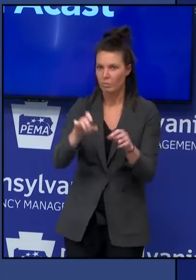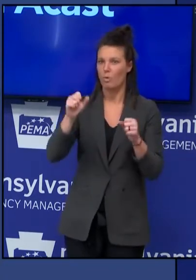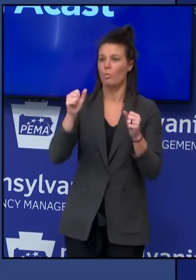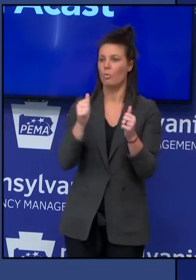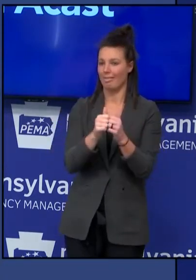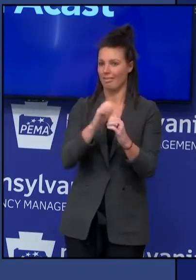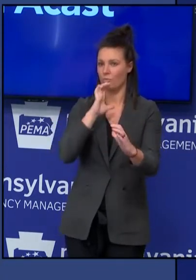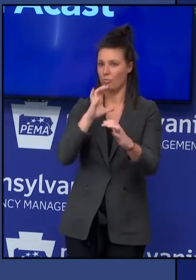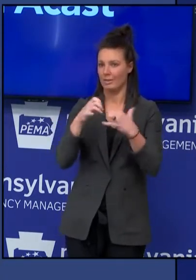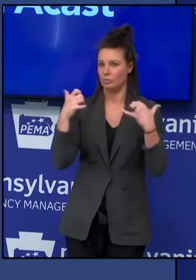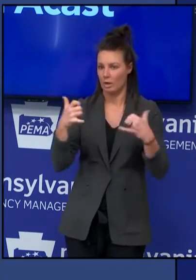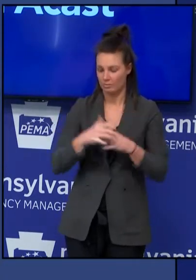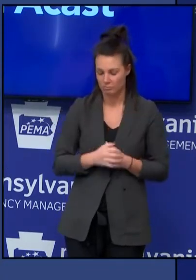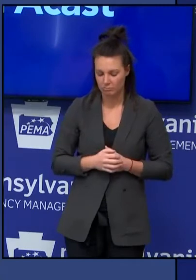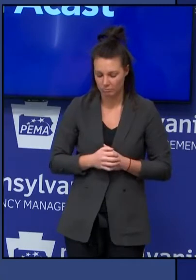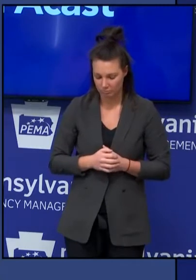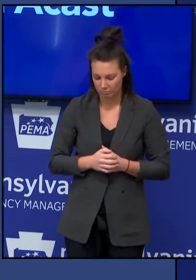communication today.